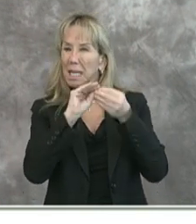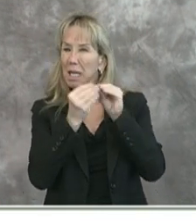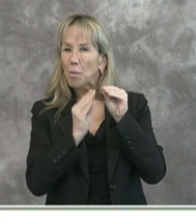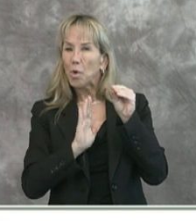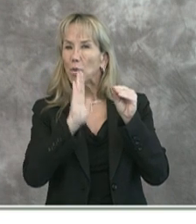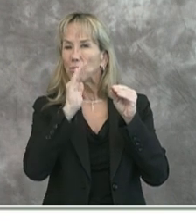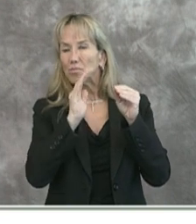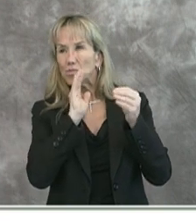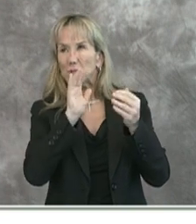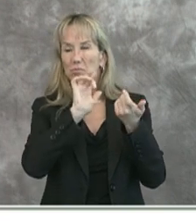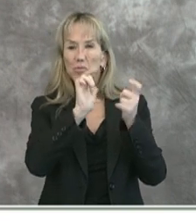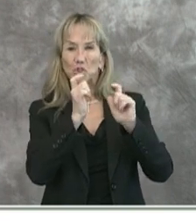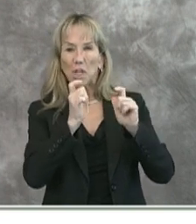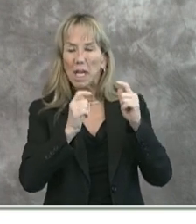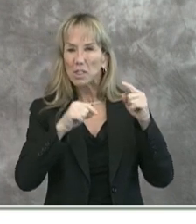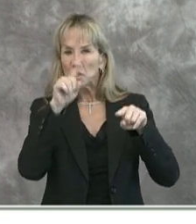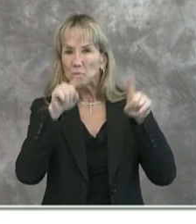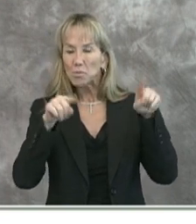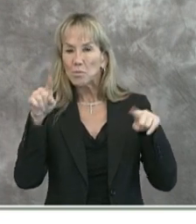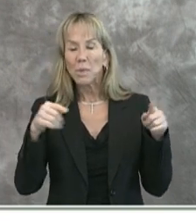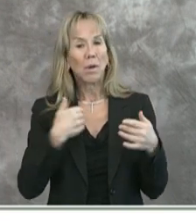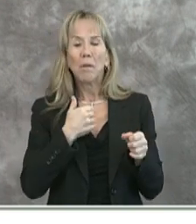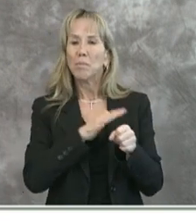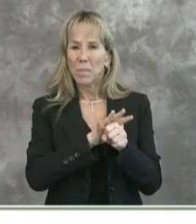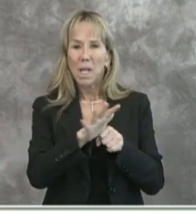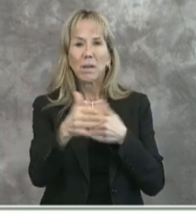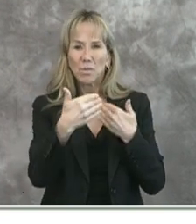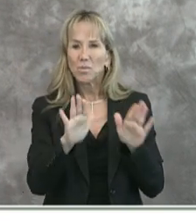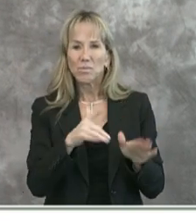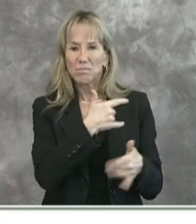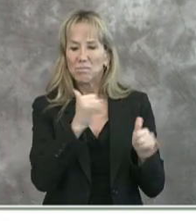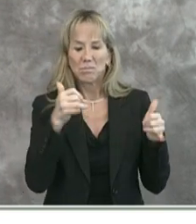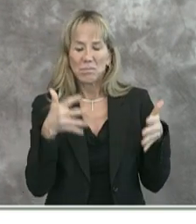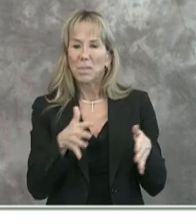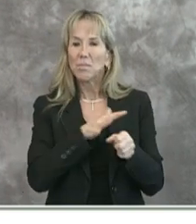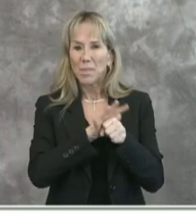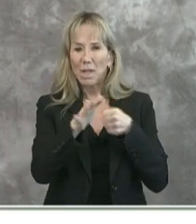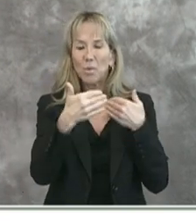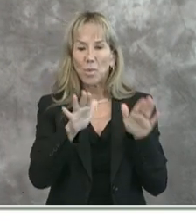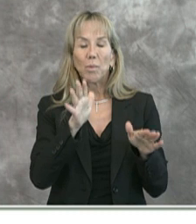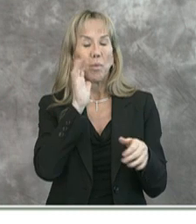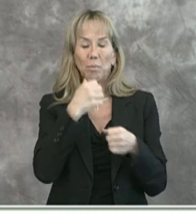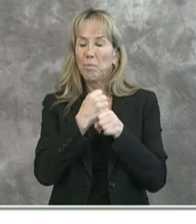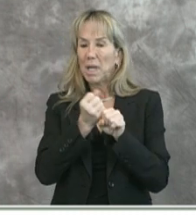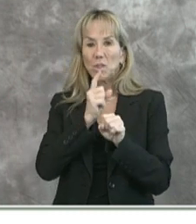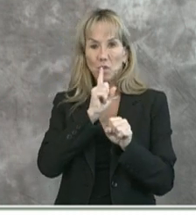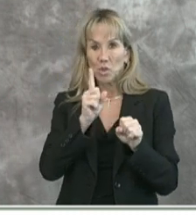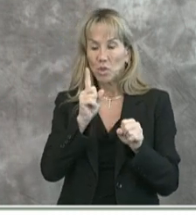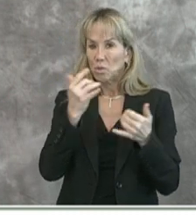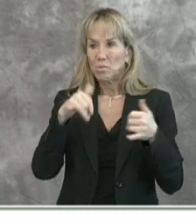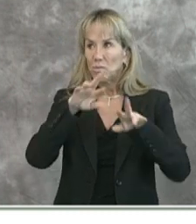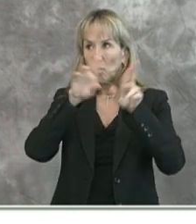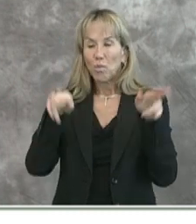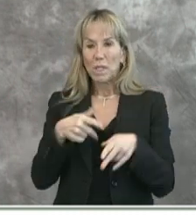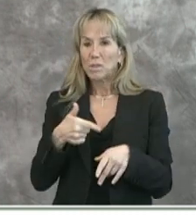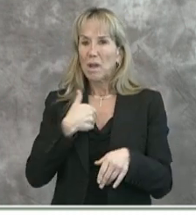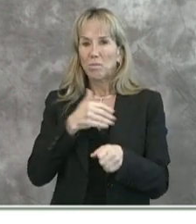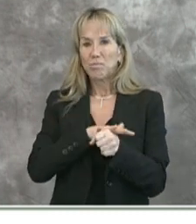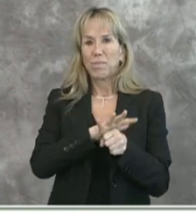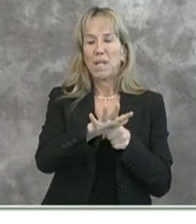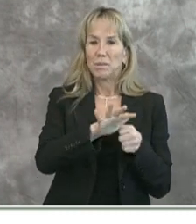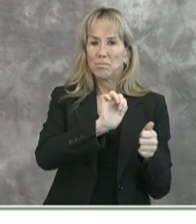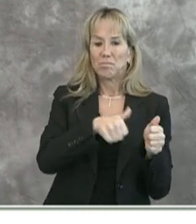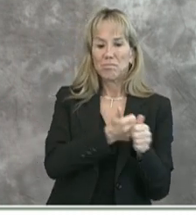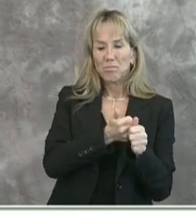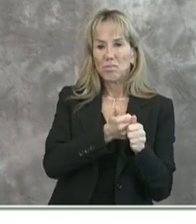numbers. We have plenty of rooms available to us, and we'll ensure that we have plenty of rooms to meet the need of the region. But we do expect to see